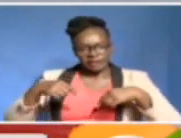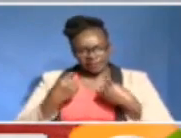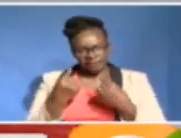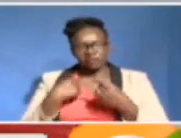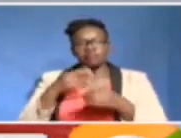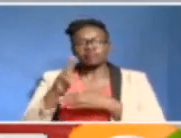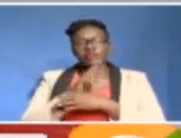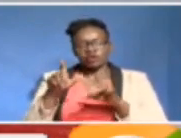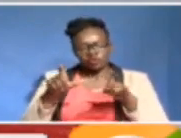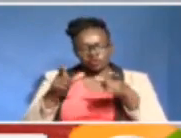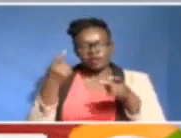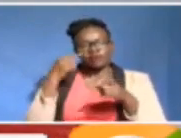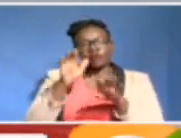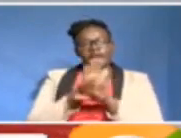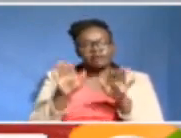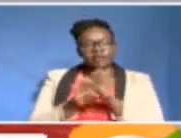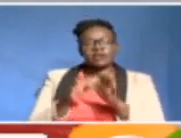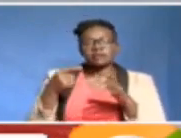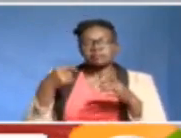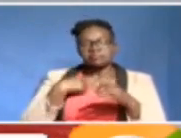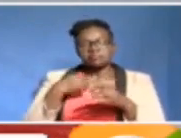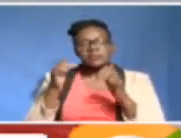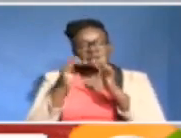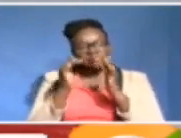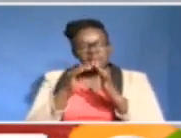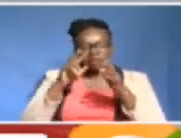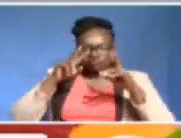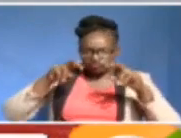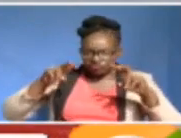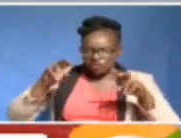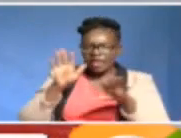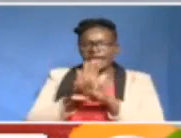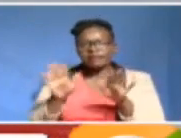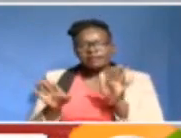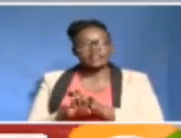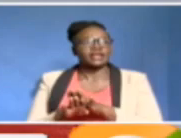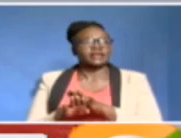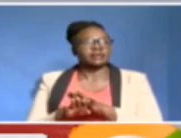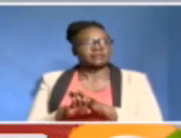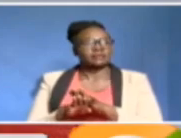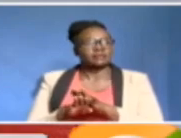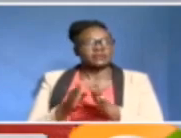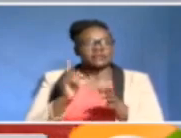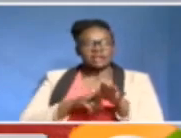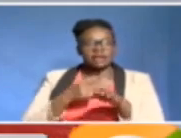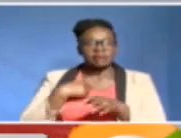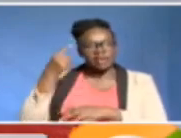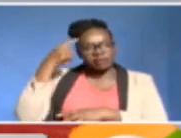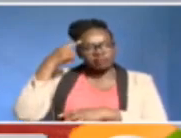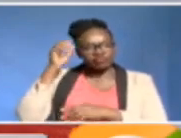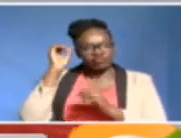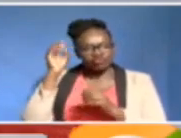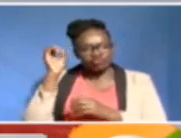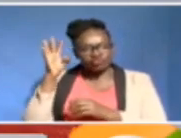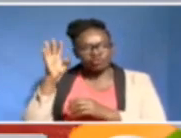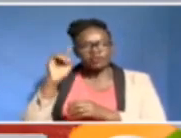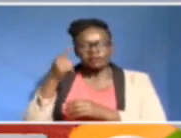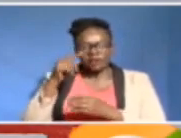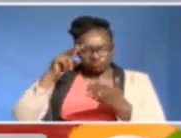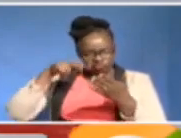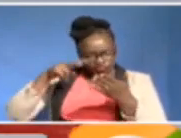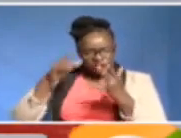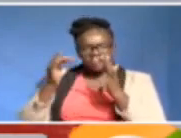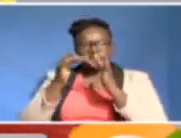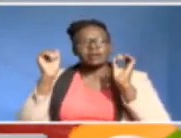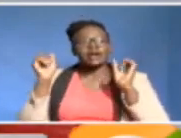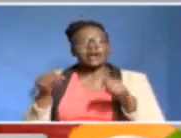for everything. Like, I Google if I want to. Even before I go to doctors, I'll Google. I'll see, okay, I have a headache. What do I need to take? before I go to the doctor. So if I go to the doctors,